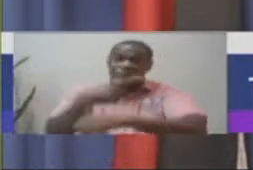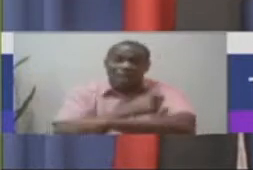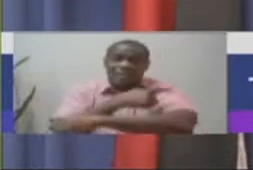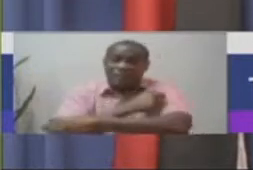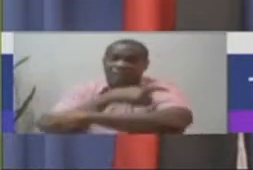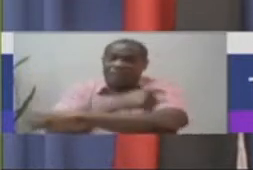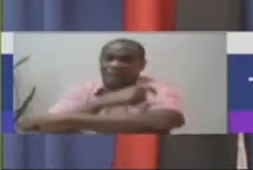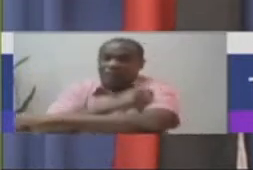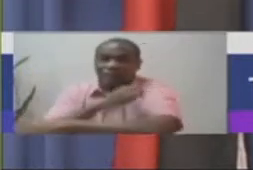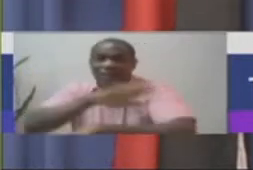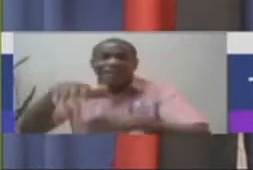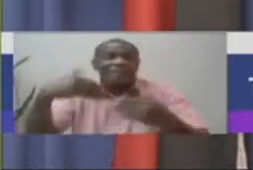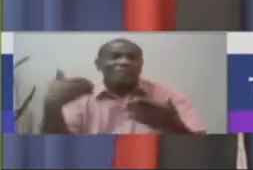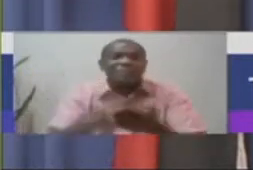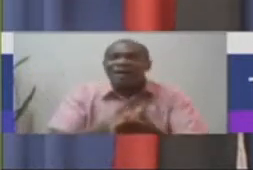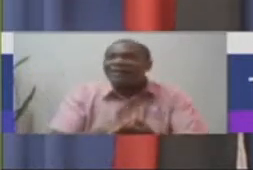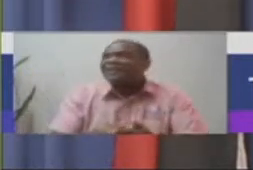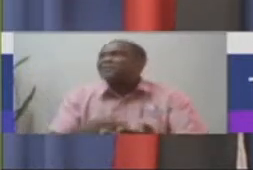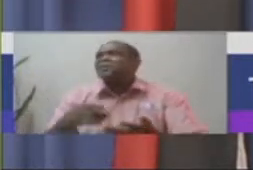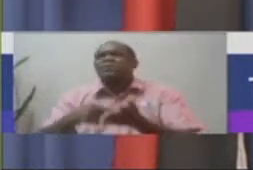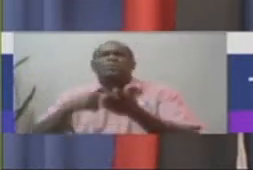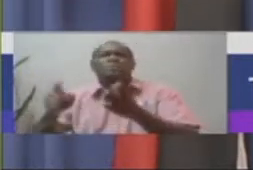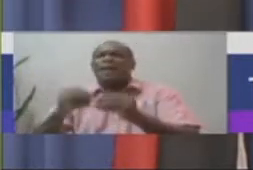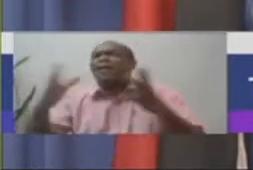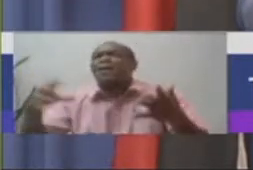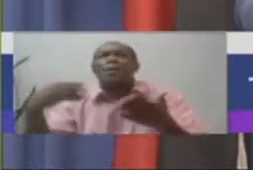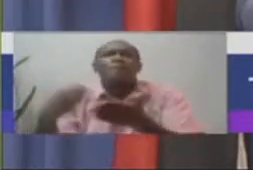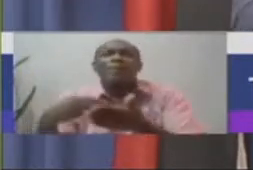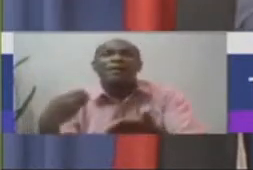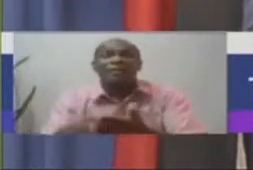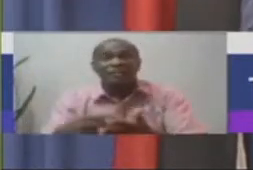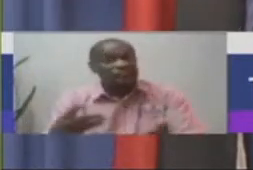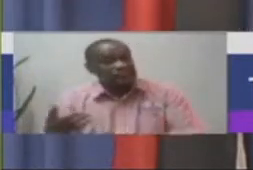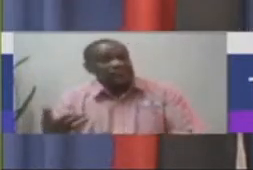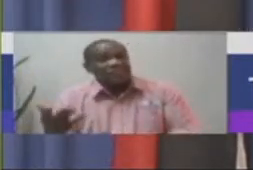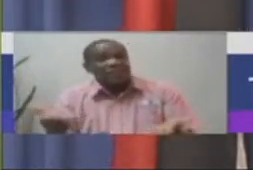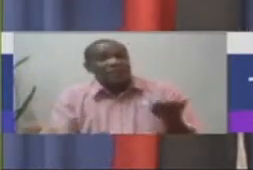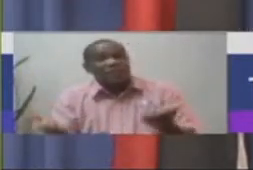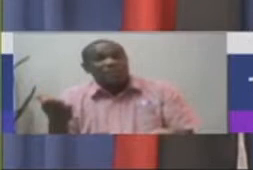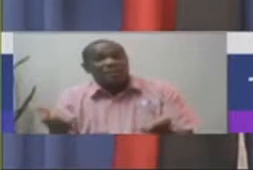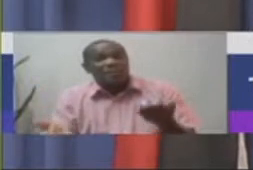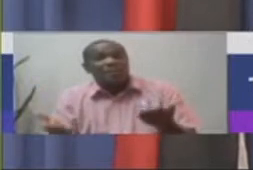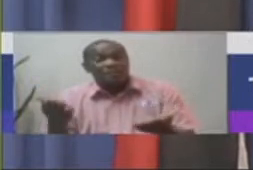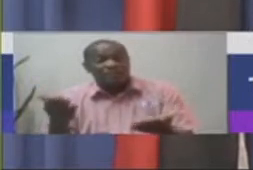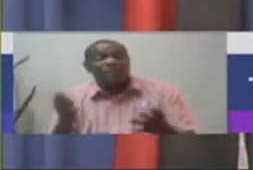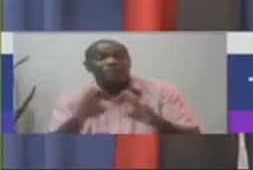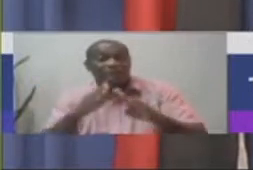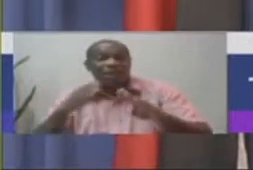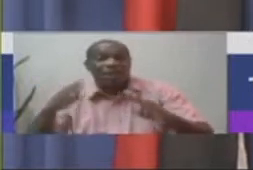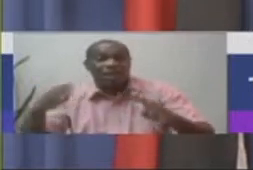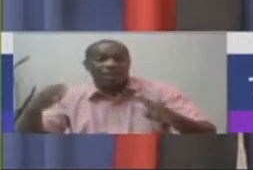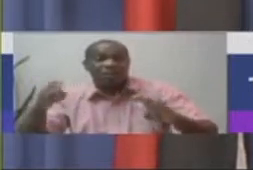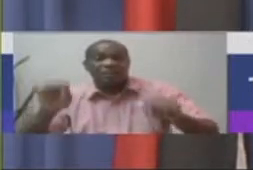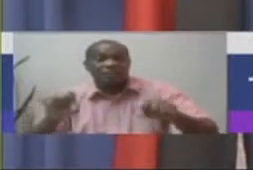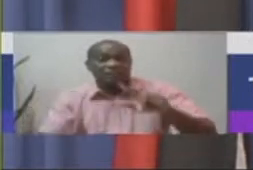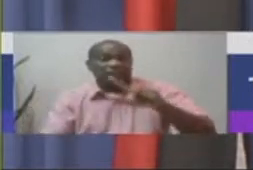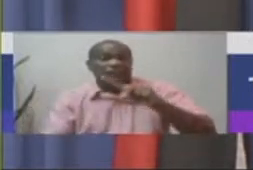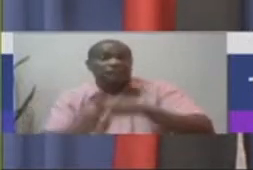one phase of vaccination, getting to herd immunity, variants may arise, like the Delta variant, which